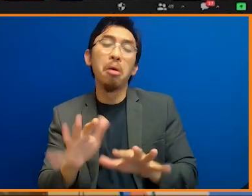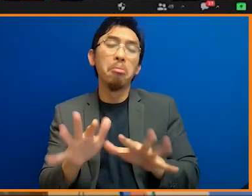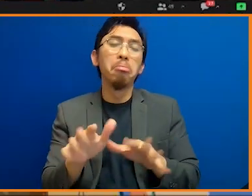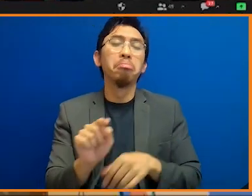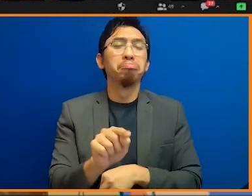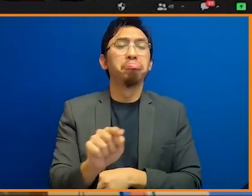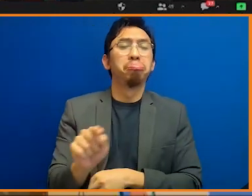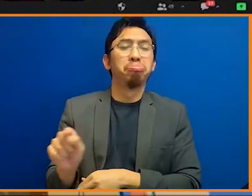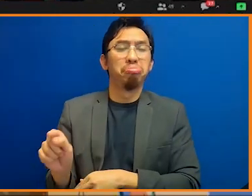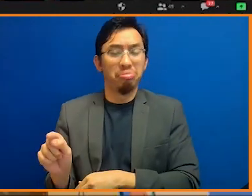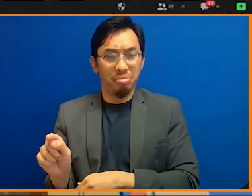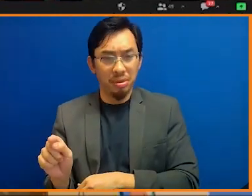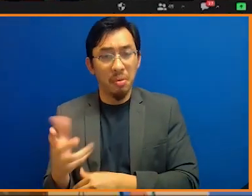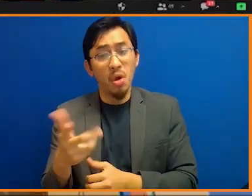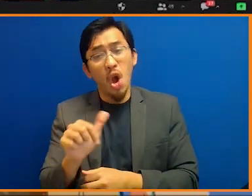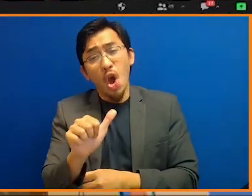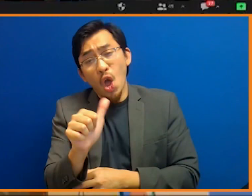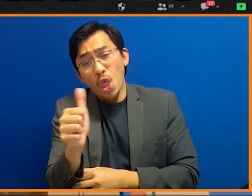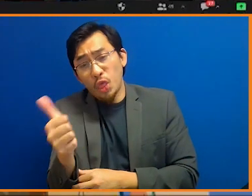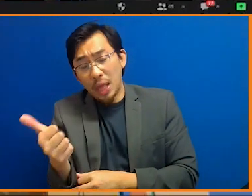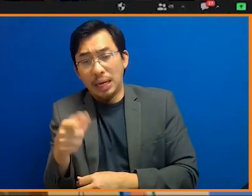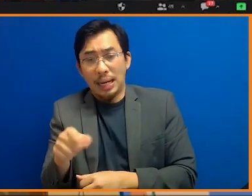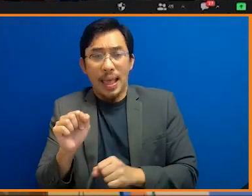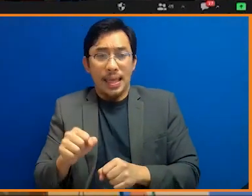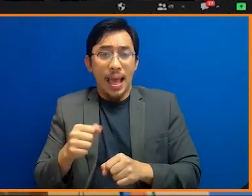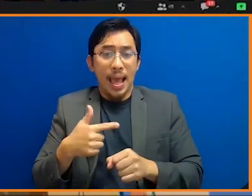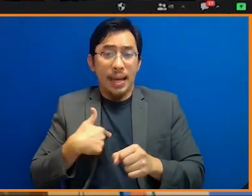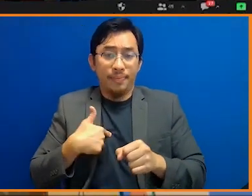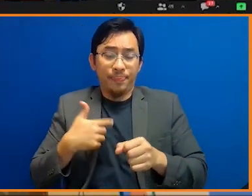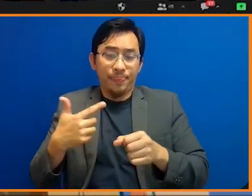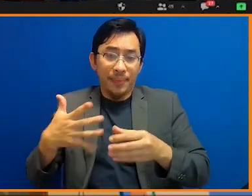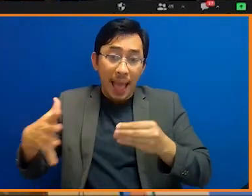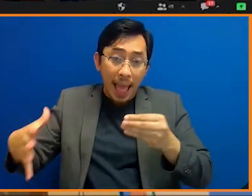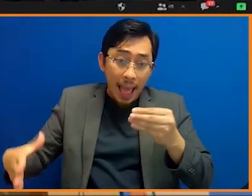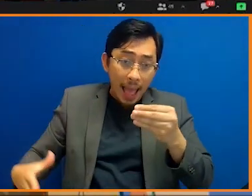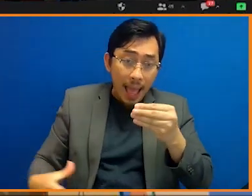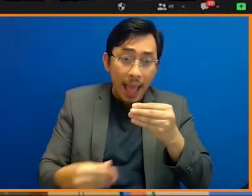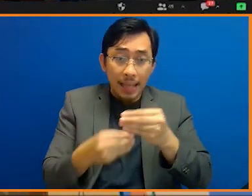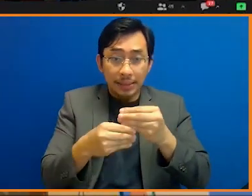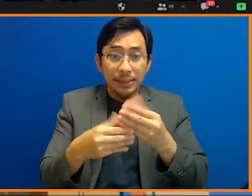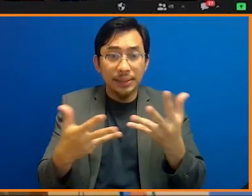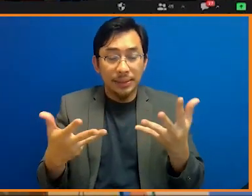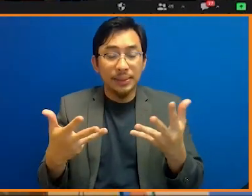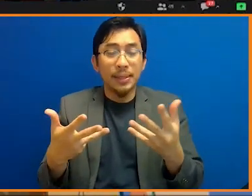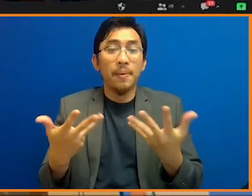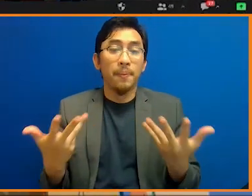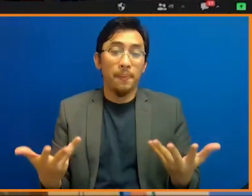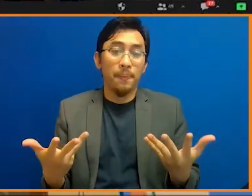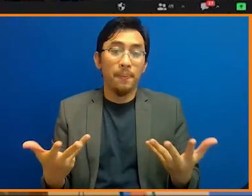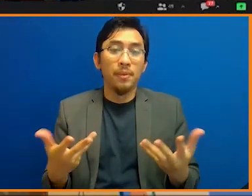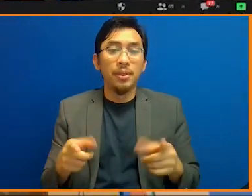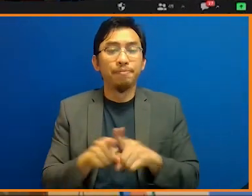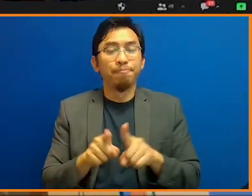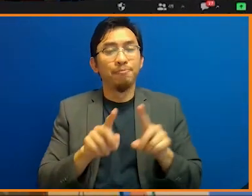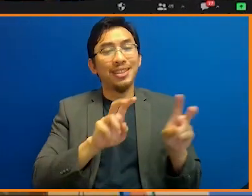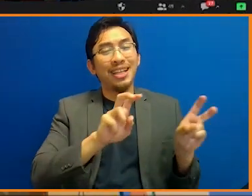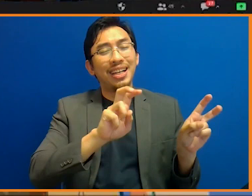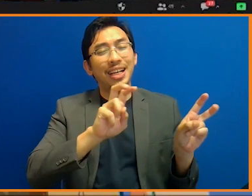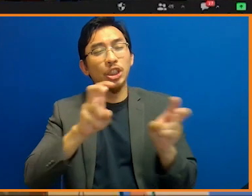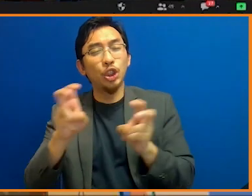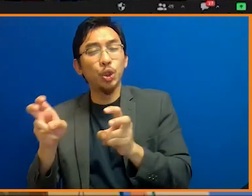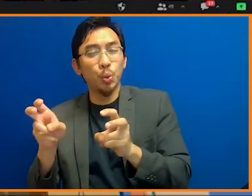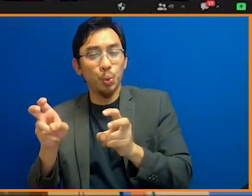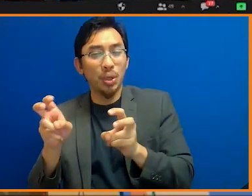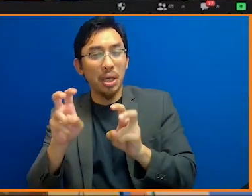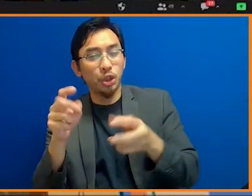media or something like that. So that is another thing that we can add also. But still